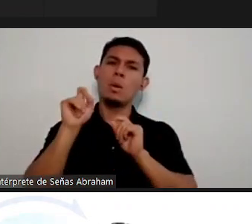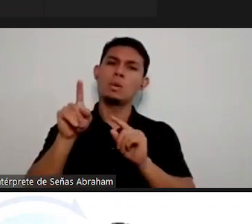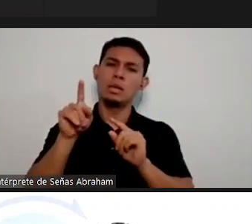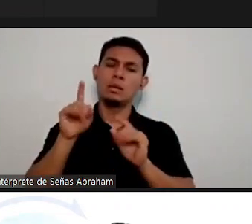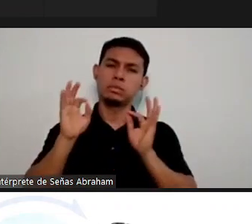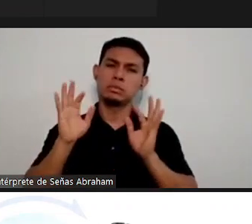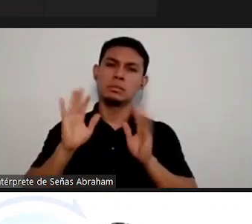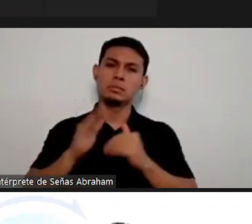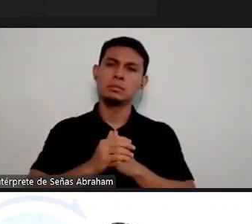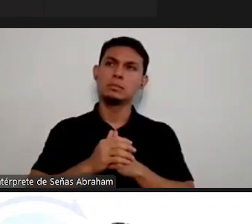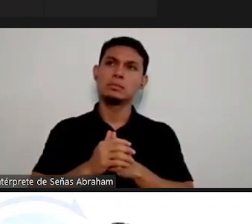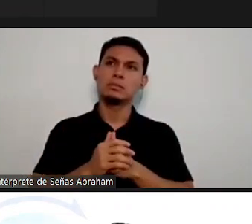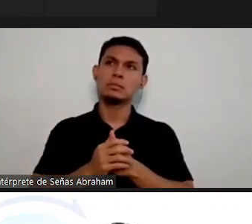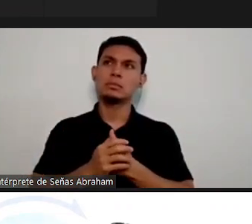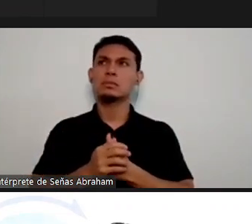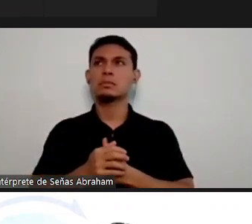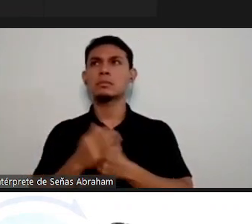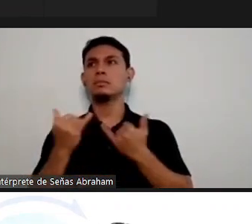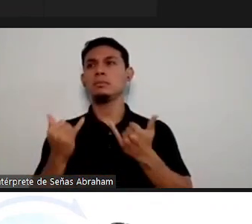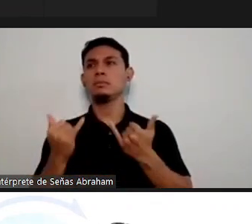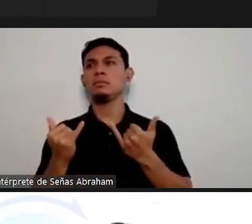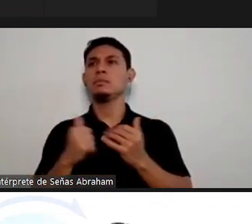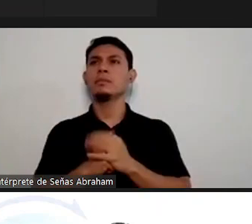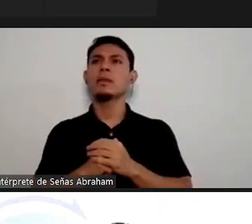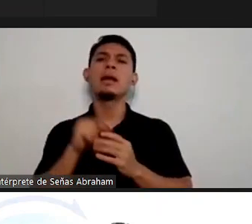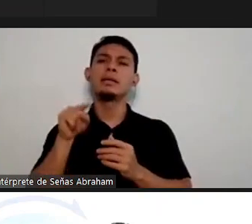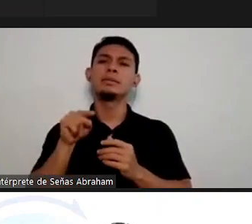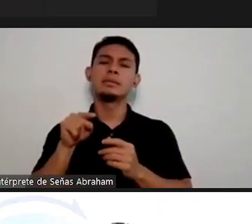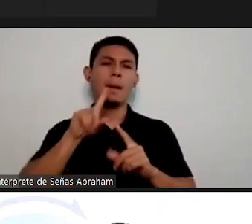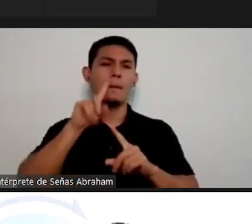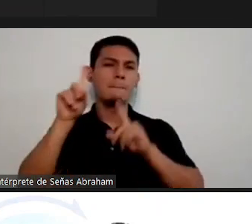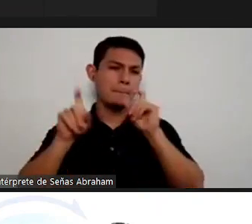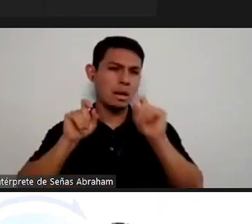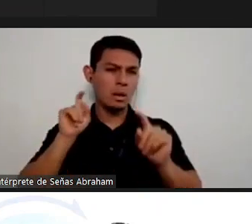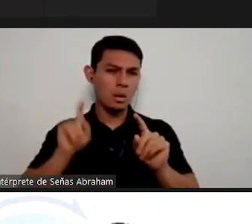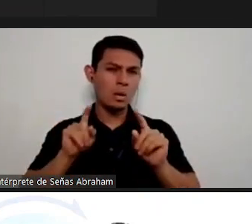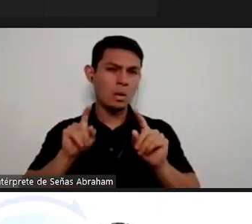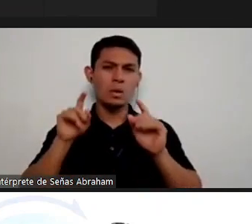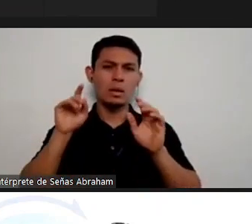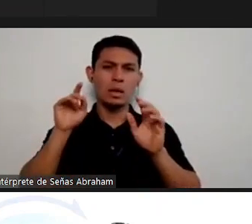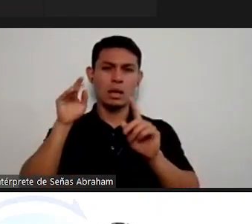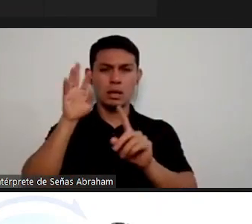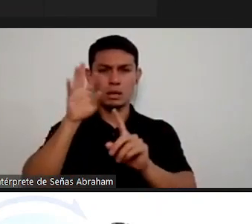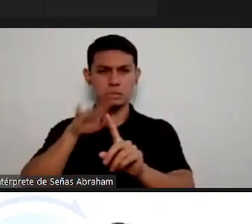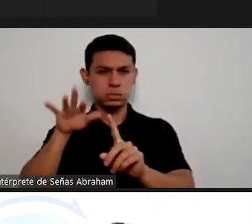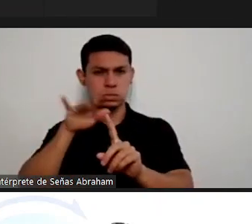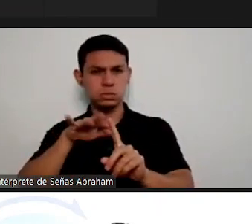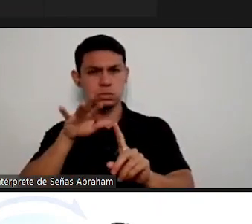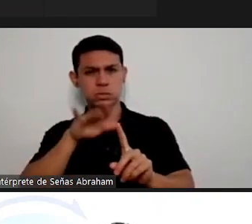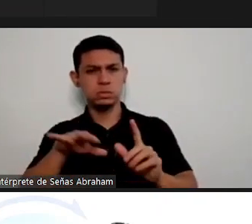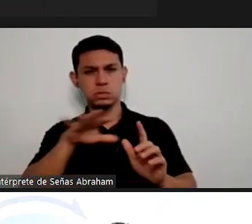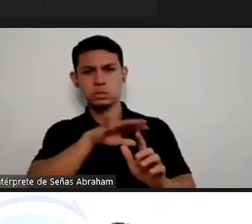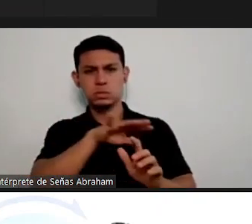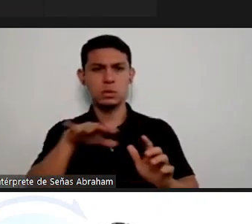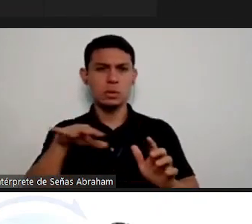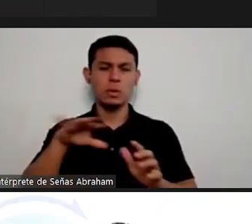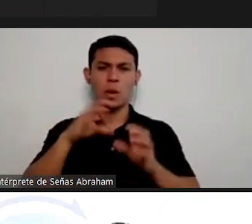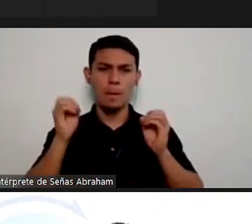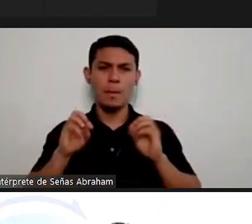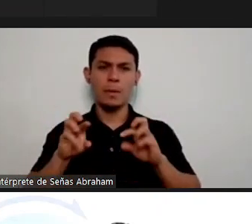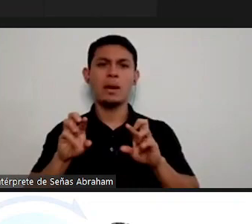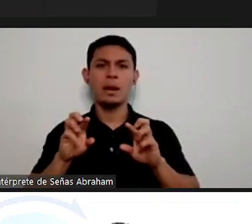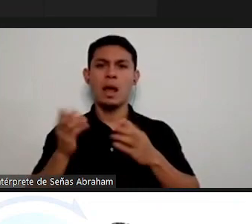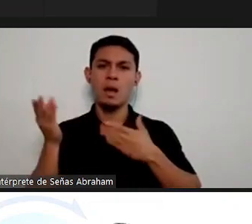question that is very punctual and and this uh second this assessment that she did in the